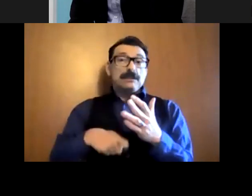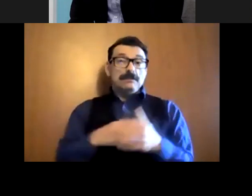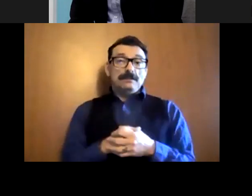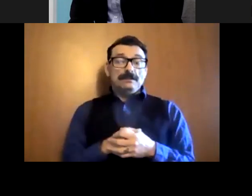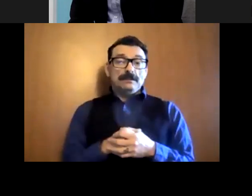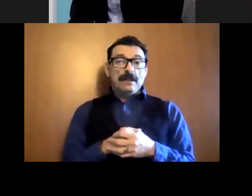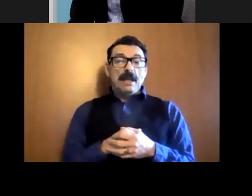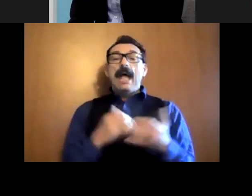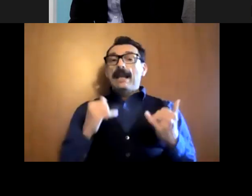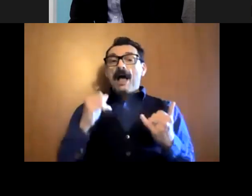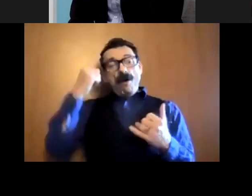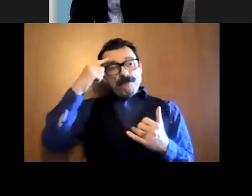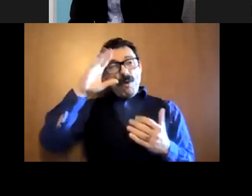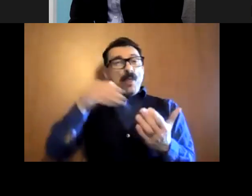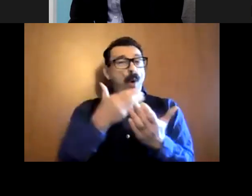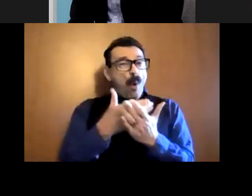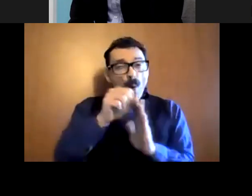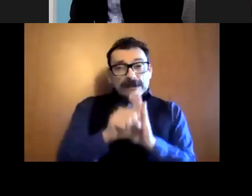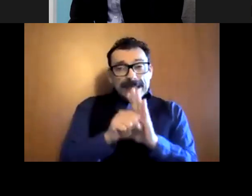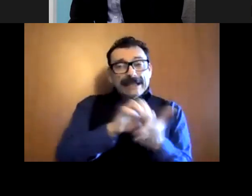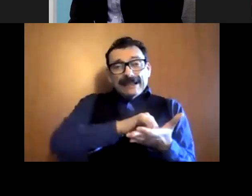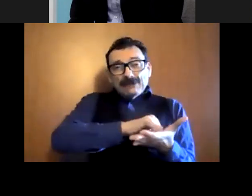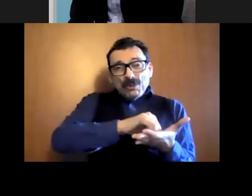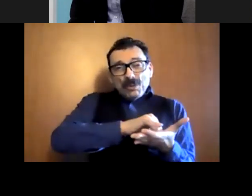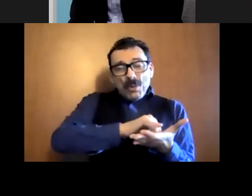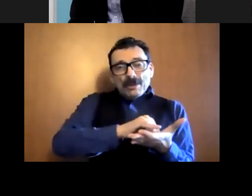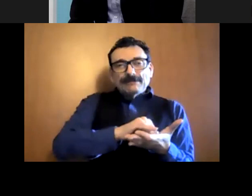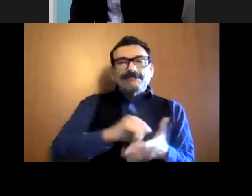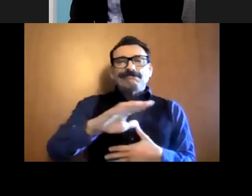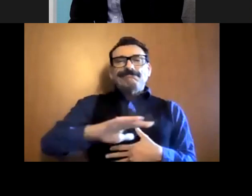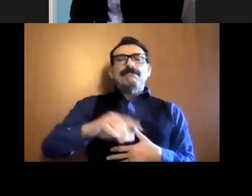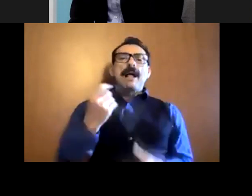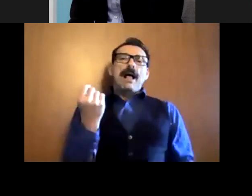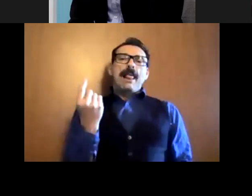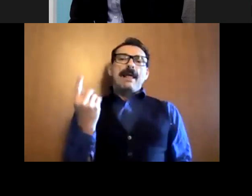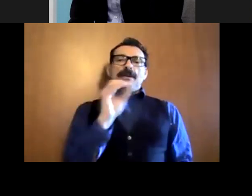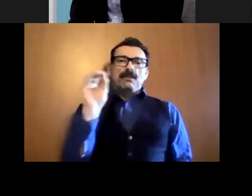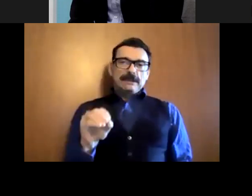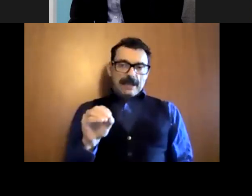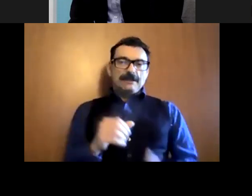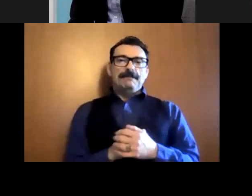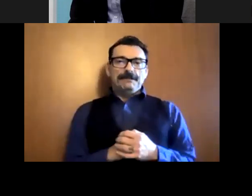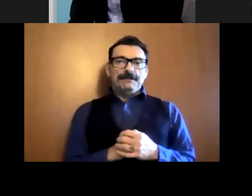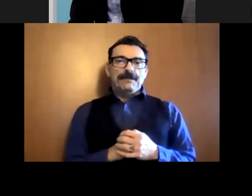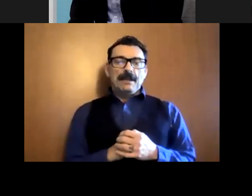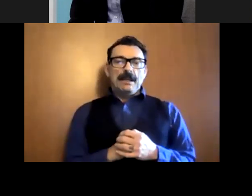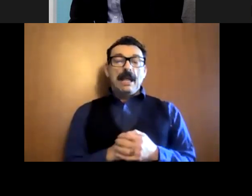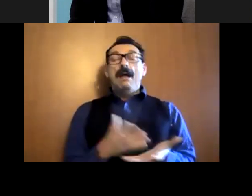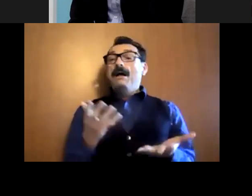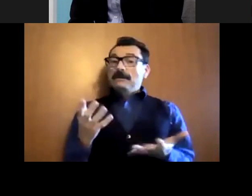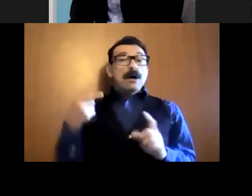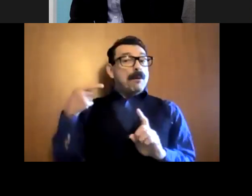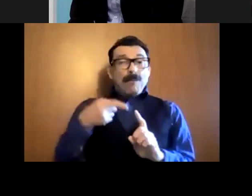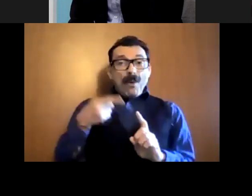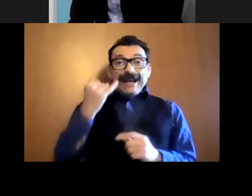whole state, it's about 11%. So there's differences here. If you're not already sort of interacting